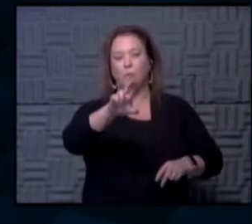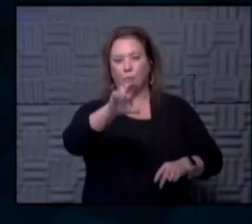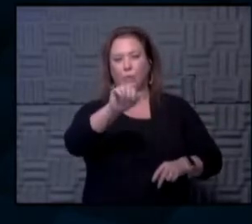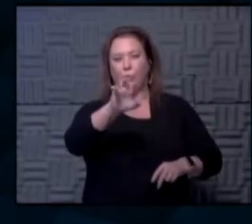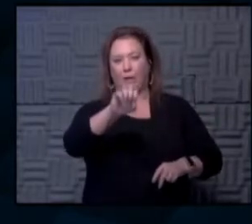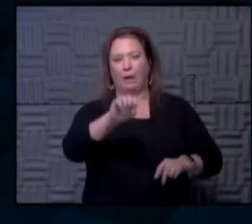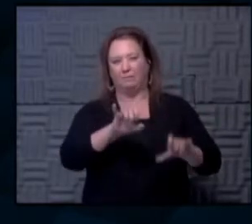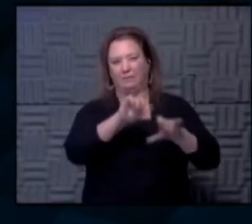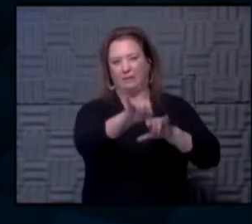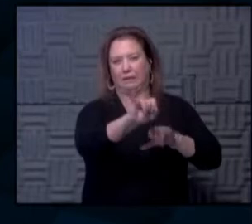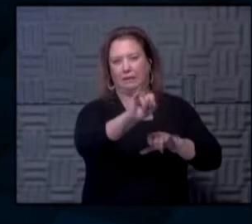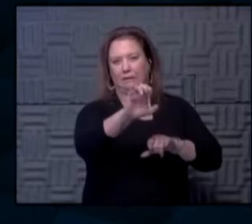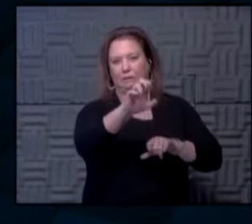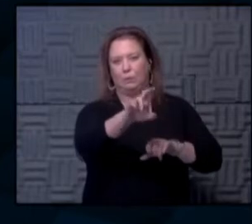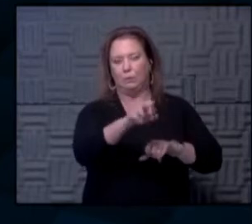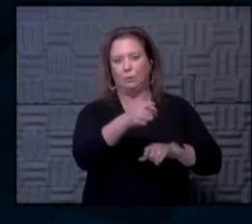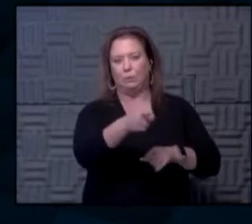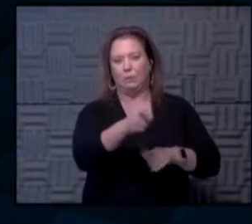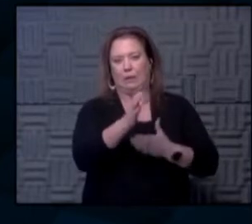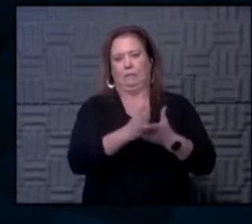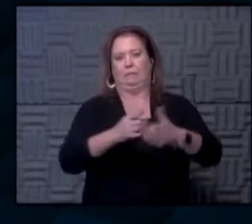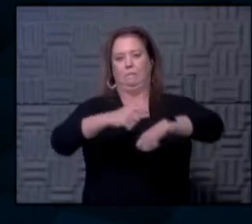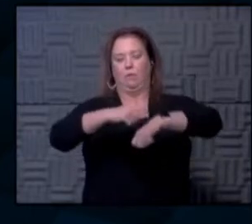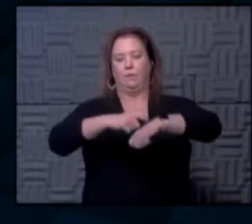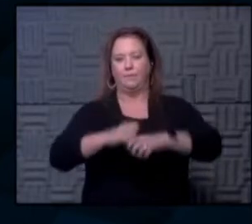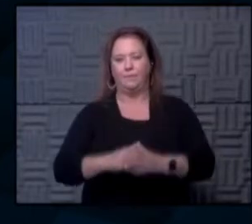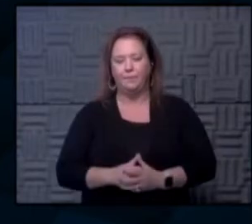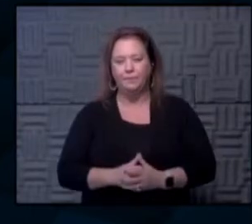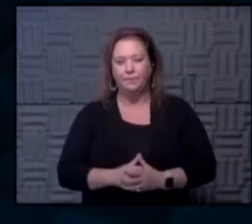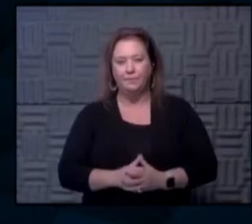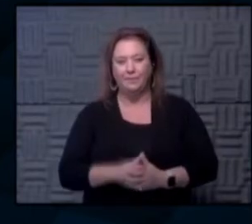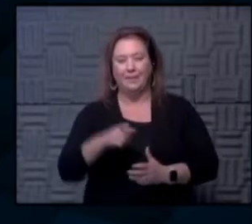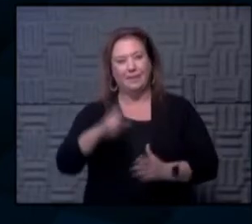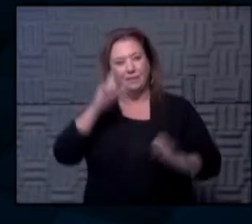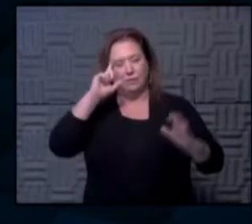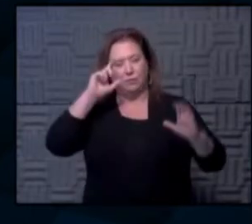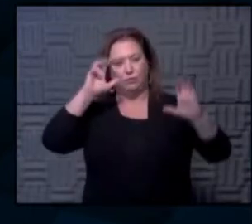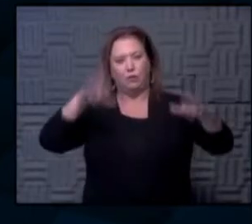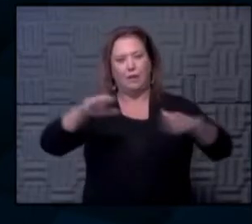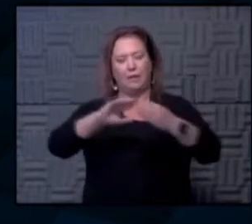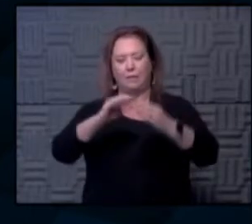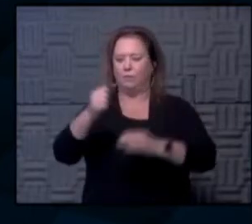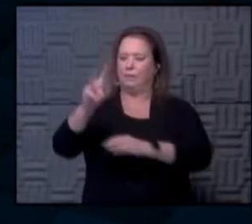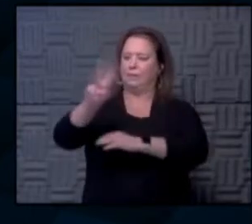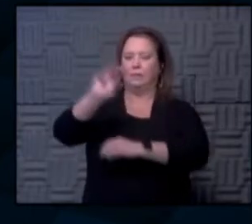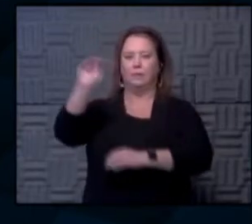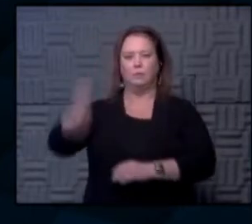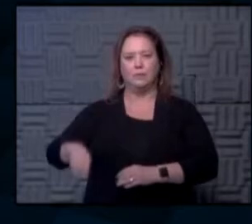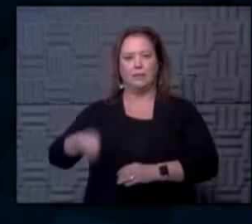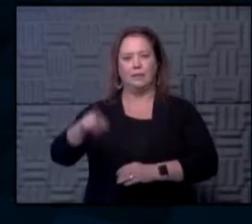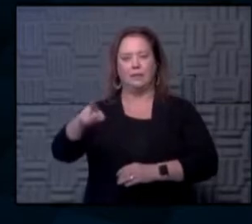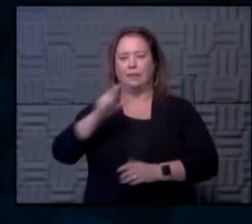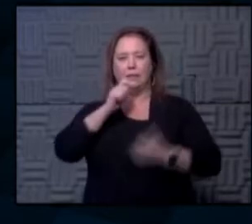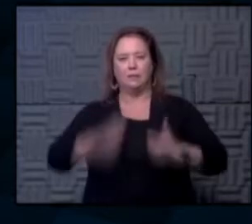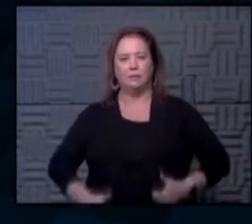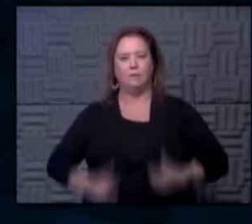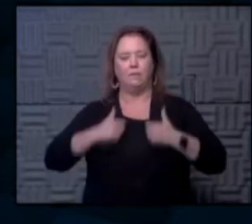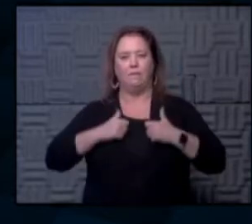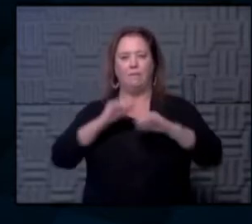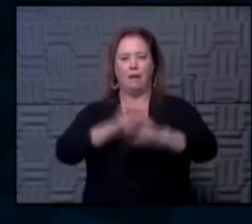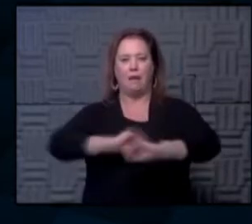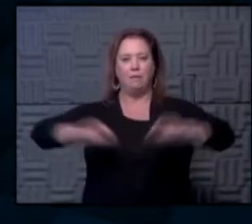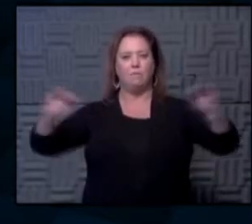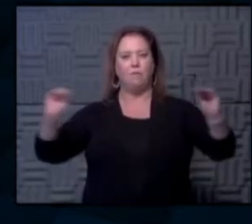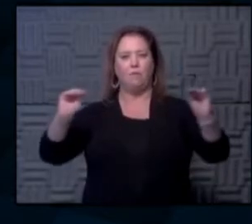in the ICU at some point in their stay. This is one of the shocking numbers for me. 16% of those patients that did not survive had